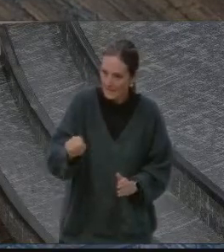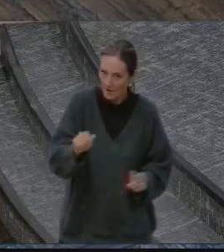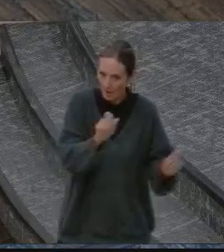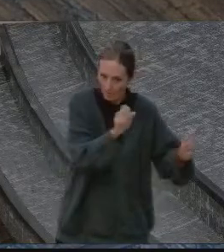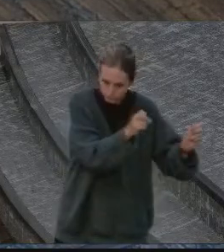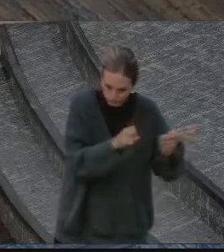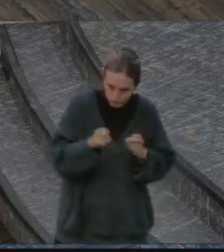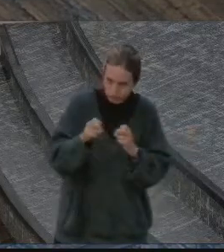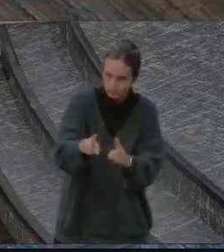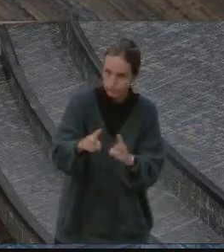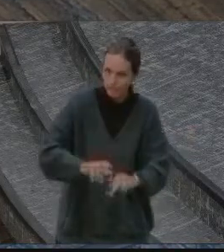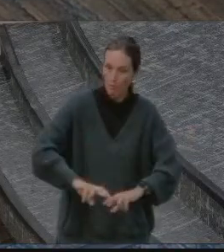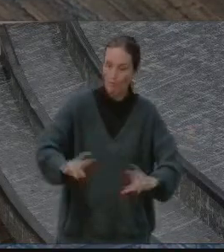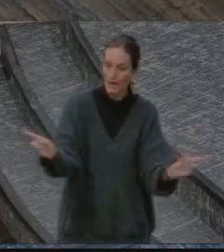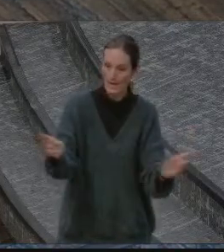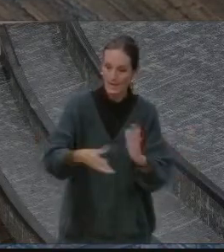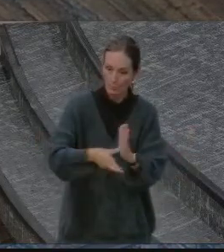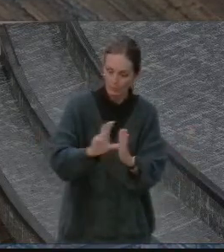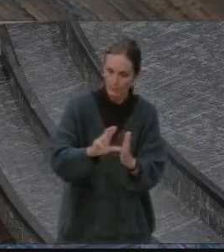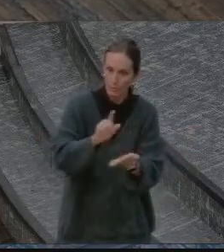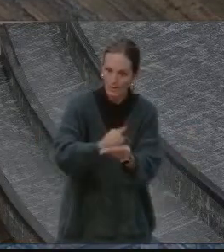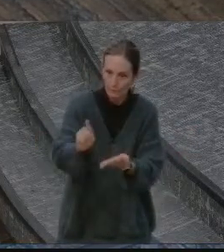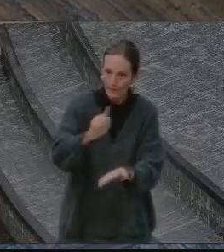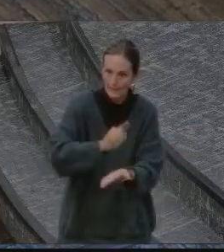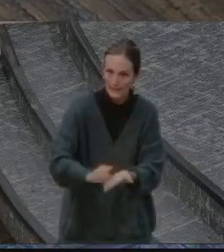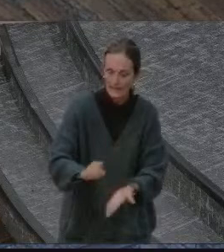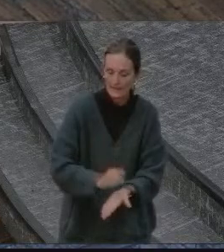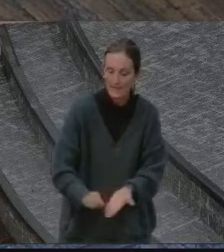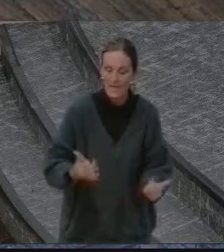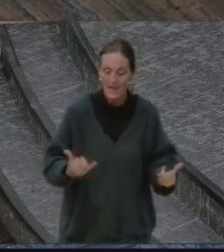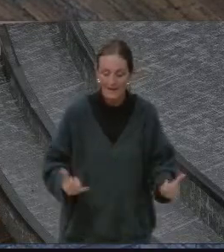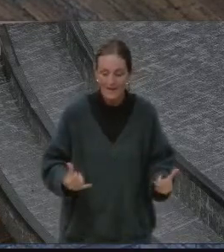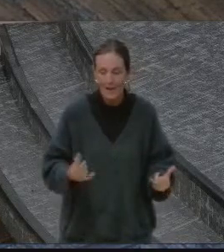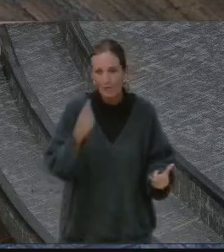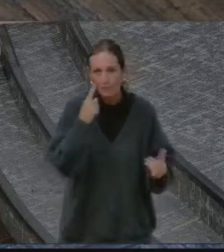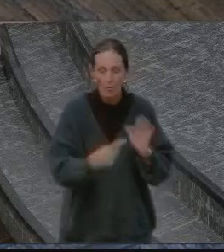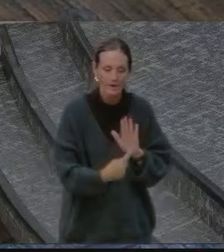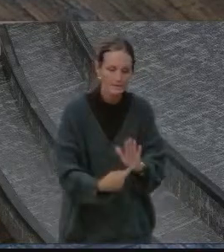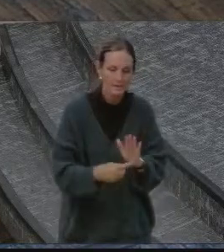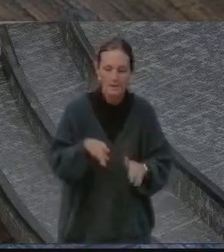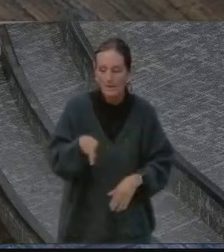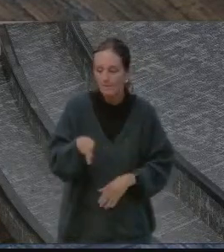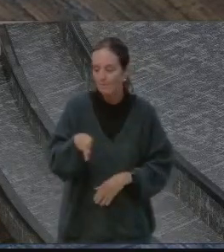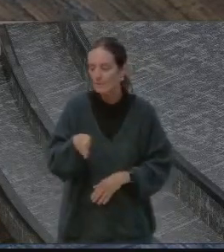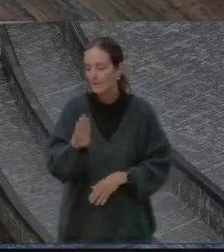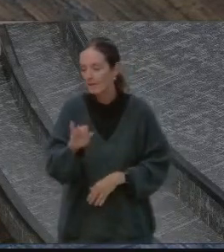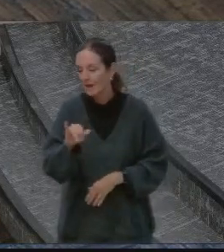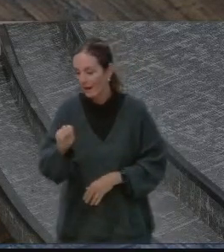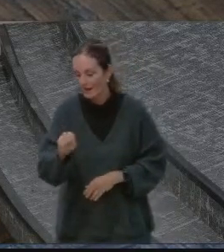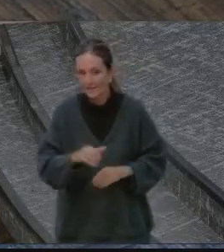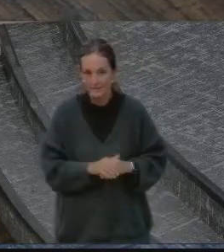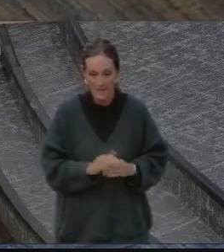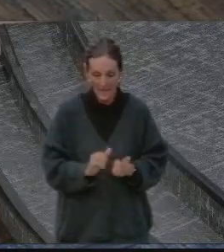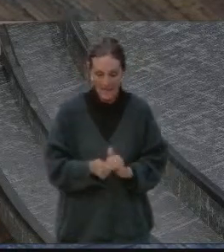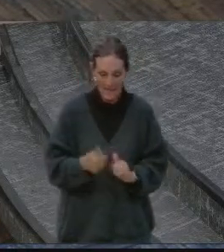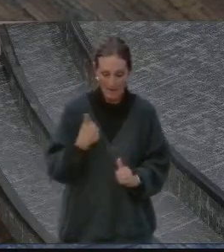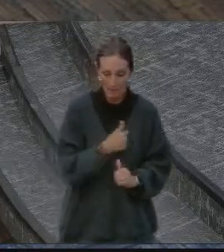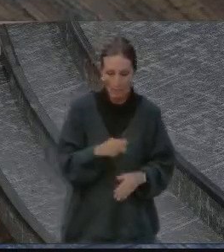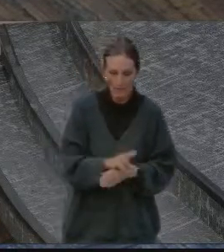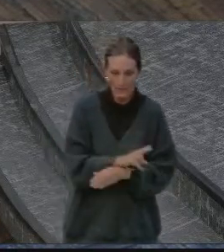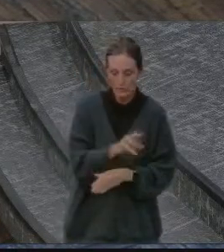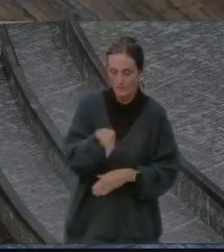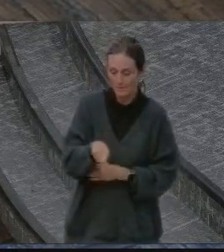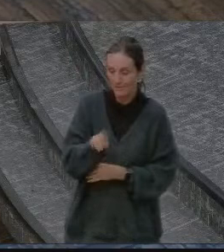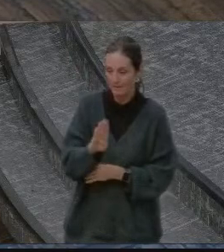need to review it on a weekly basis. When it comes down to, for example, on PBIS, how are we using PBIS to really